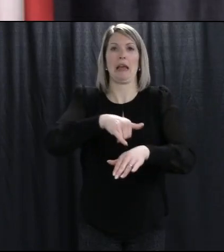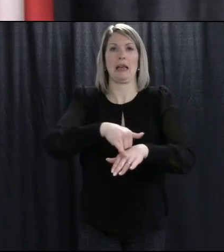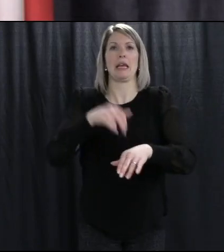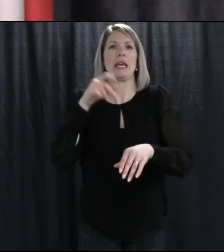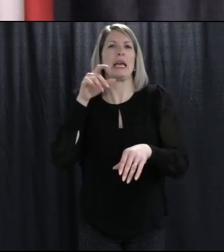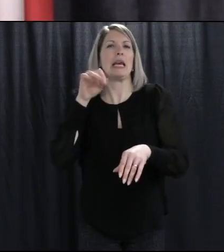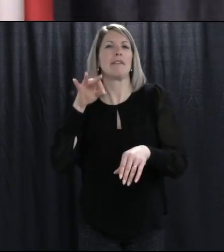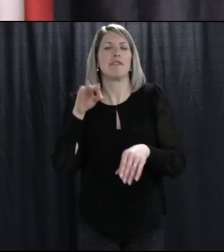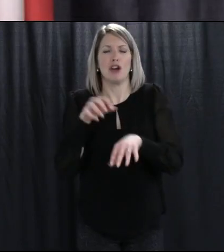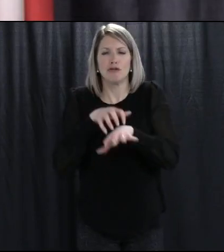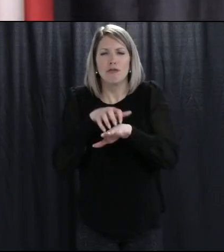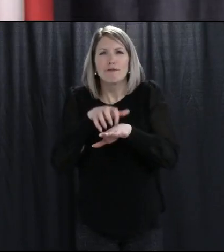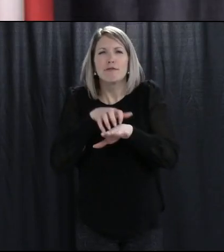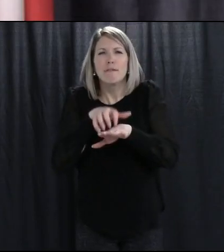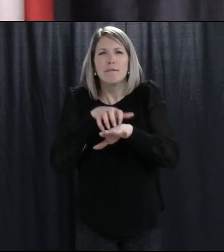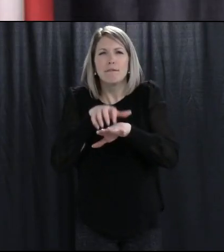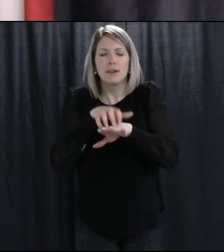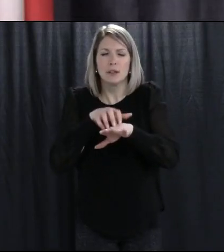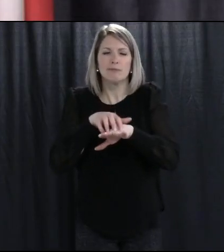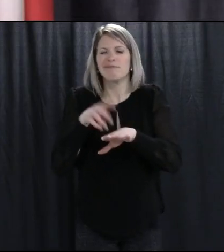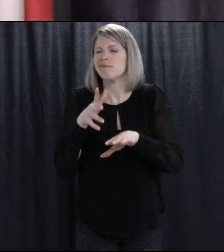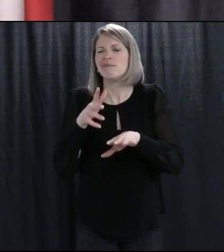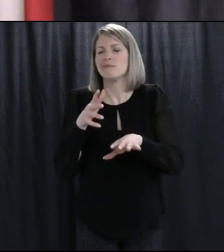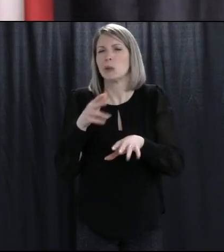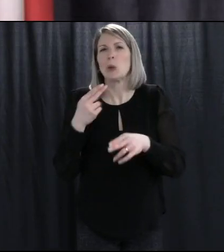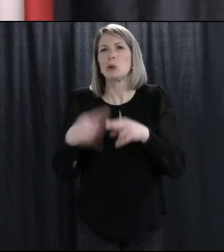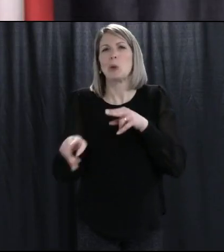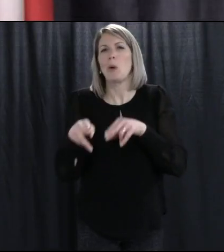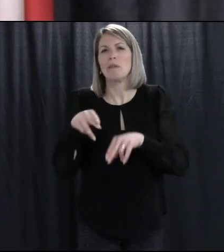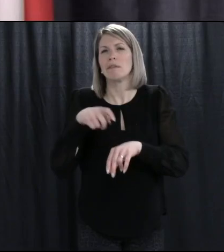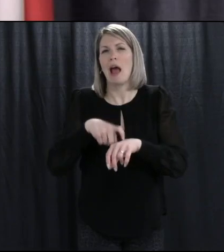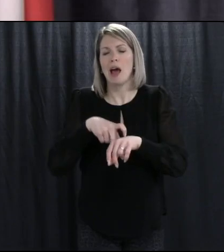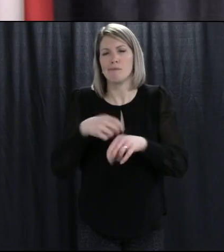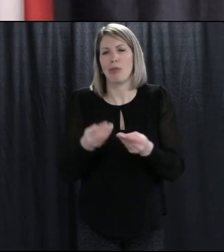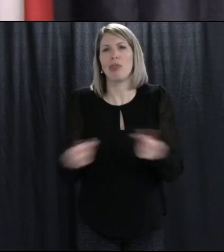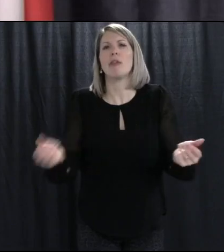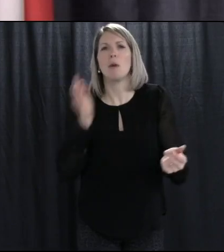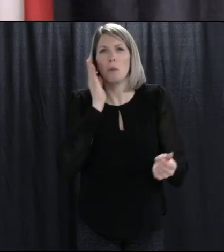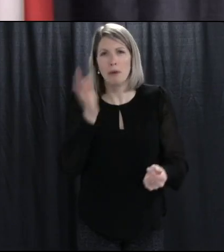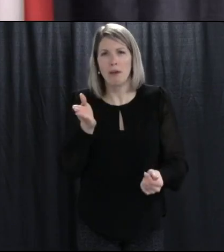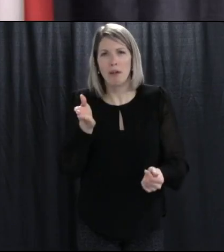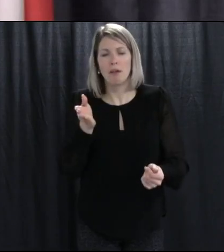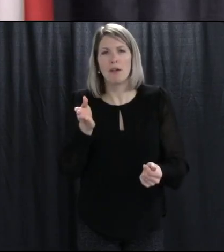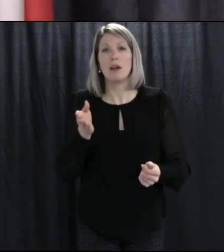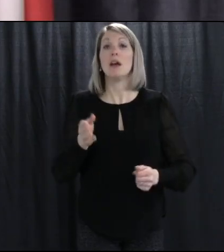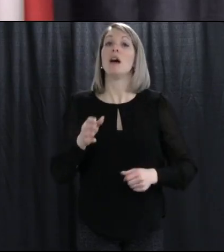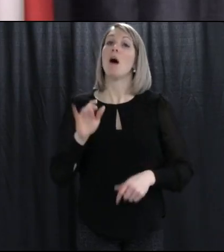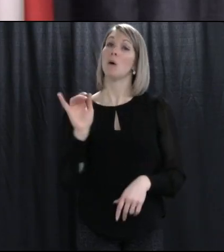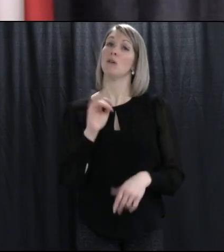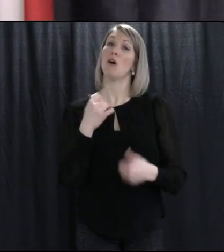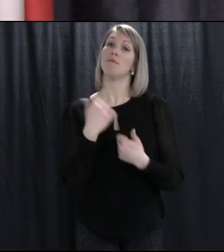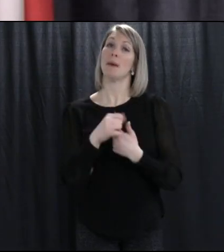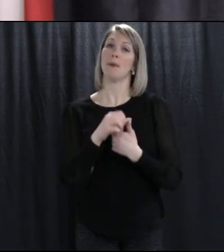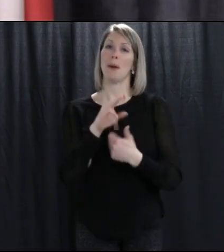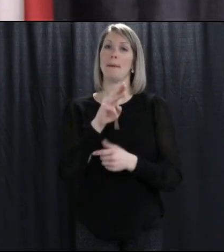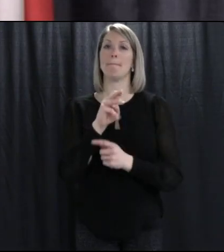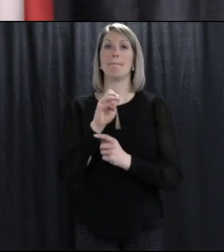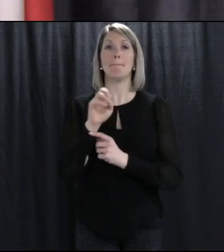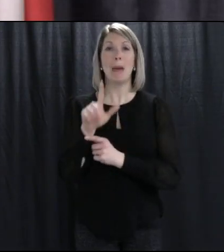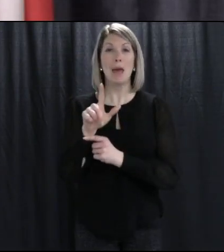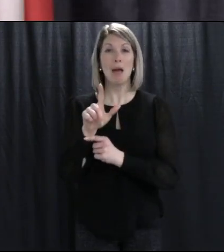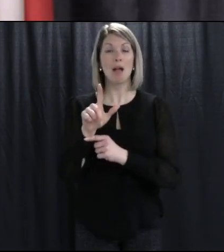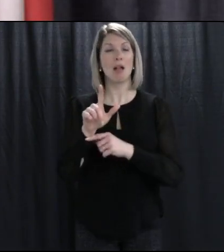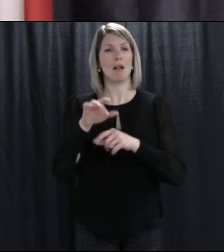porous surfaces, that's not so much the case. What we have to remember about a lot of mail is that it's going through a whole processing, it's